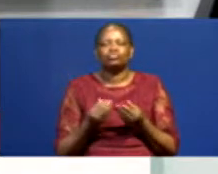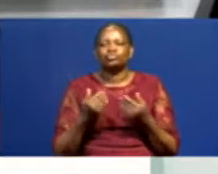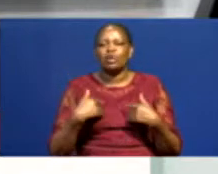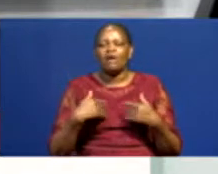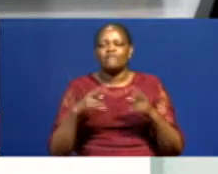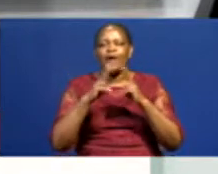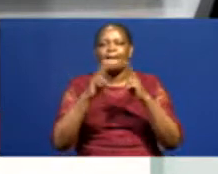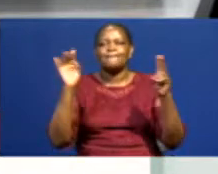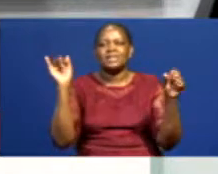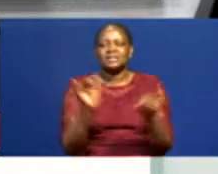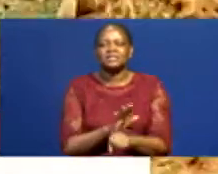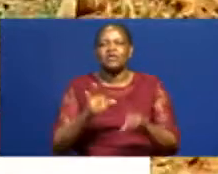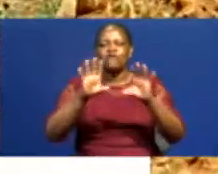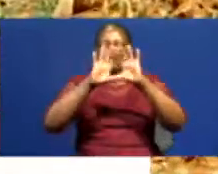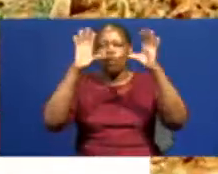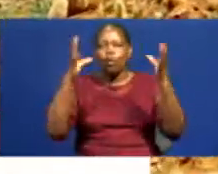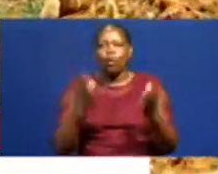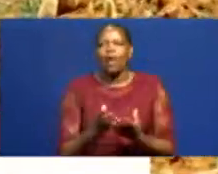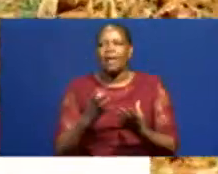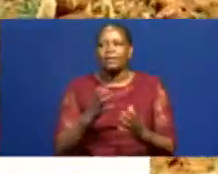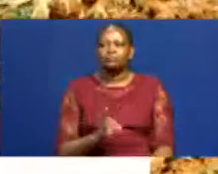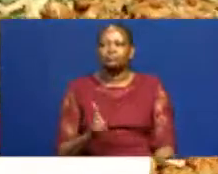world.